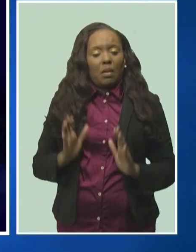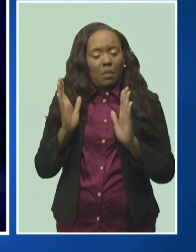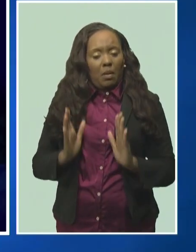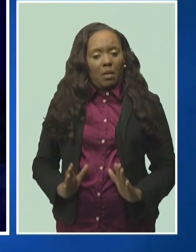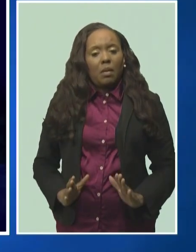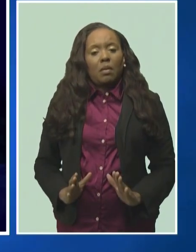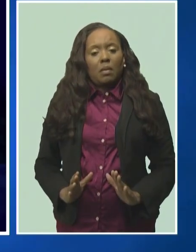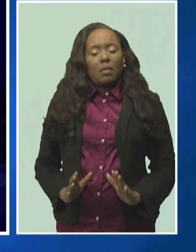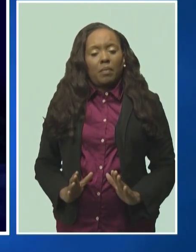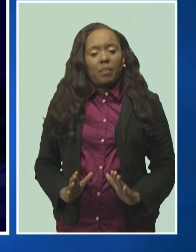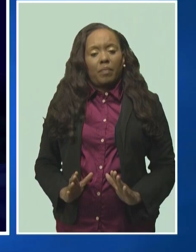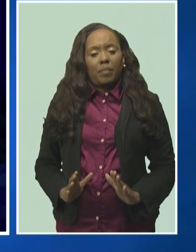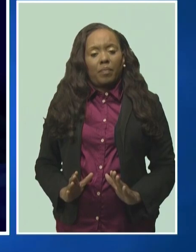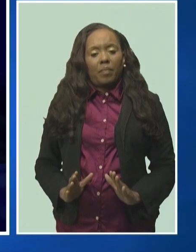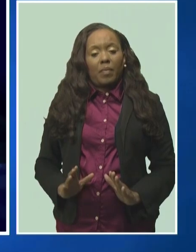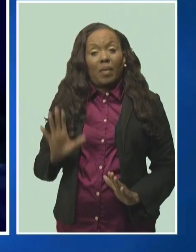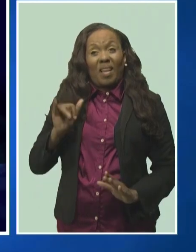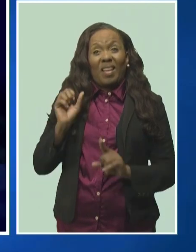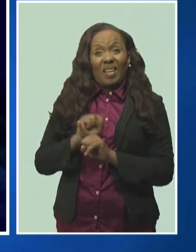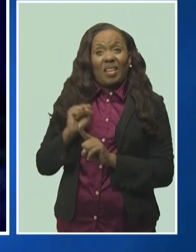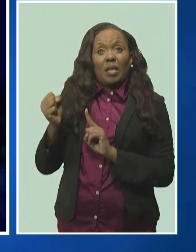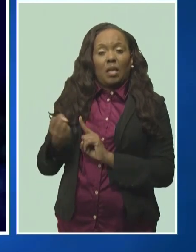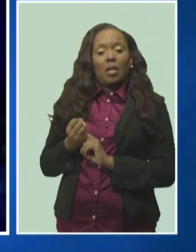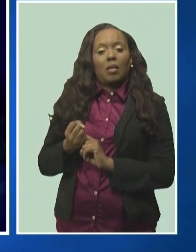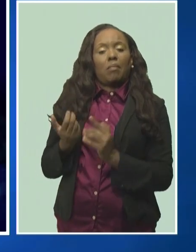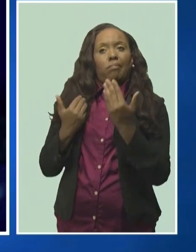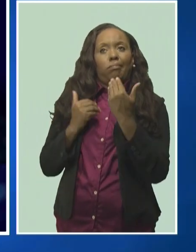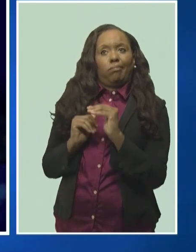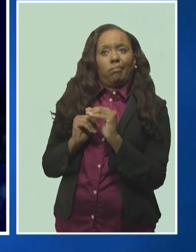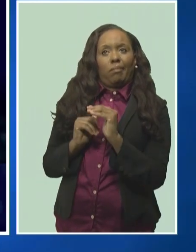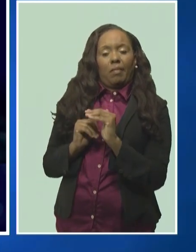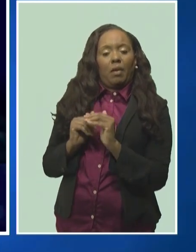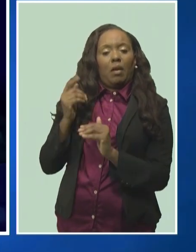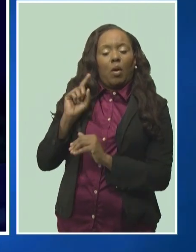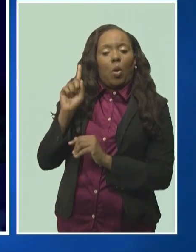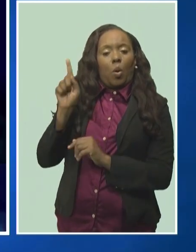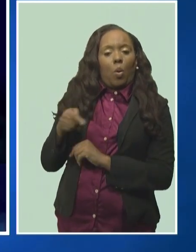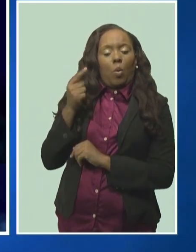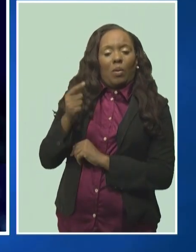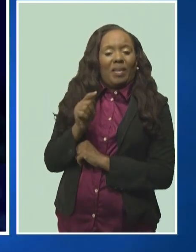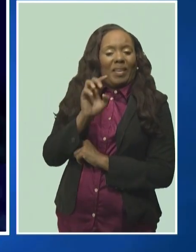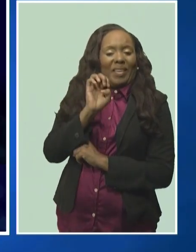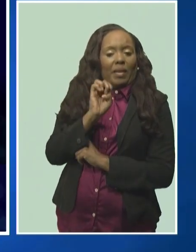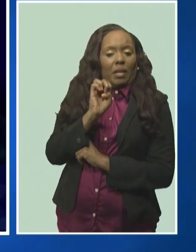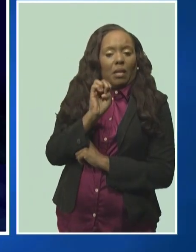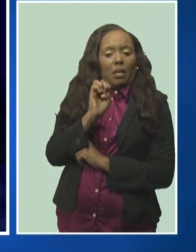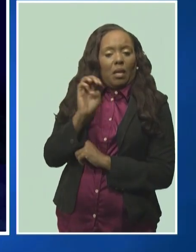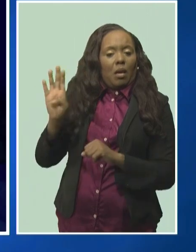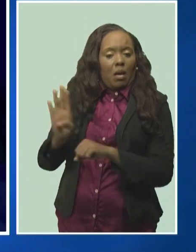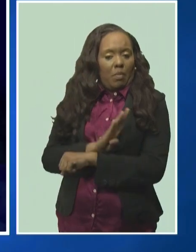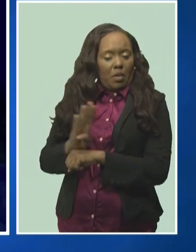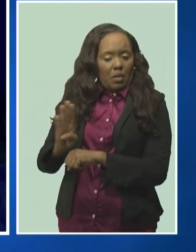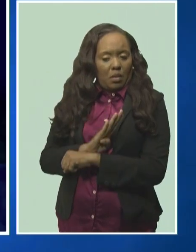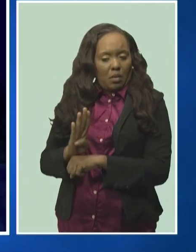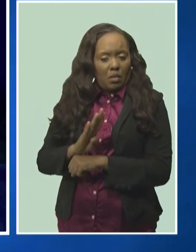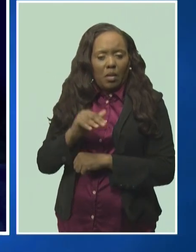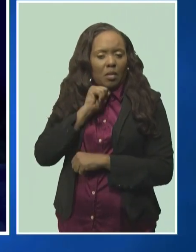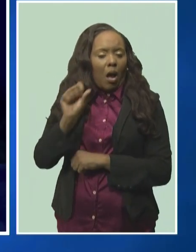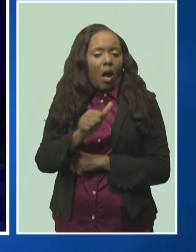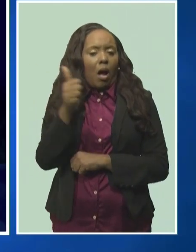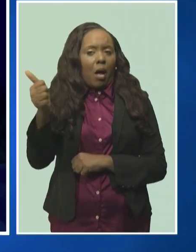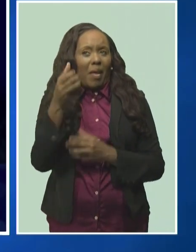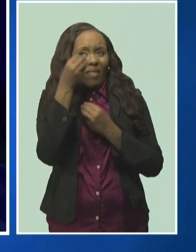and the situation is limited to the e-commerce platform and not any other customer information coming